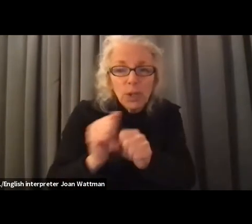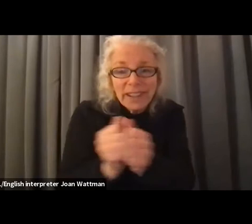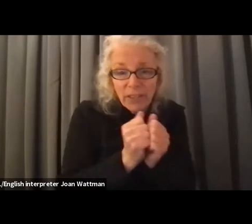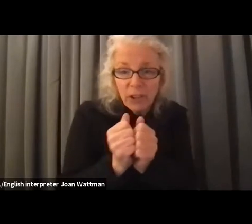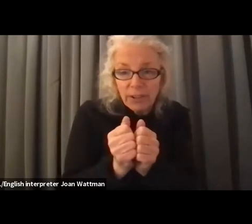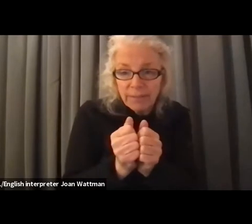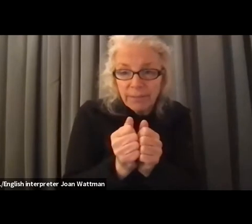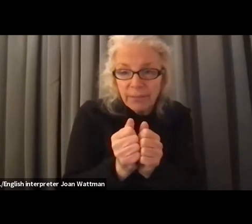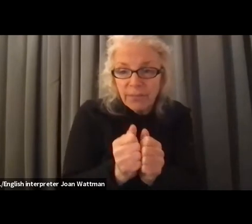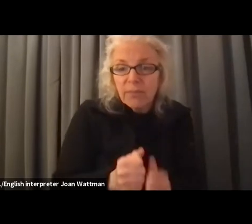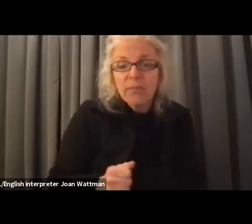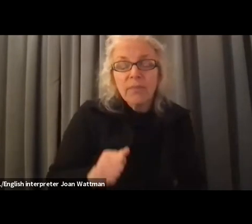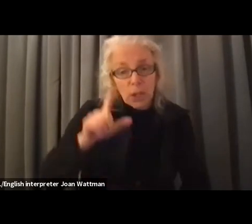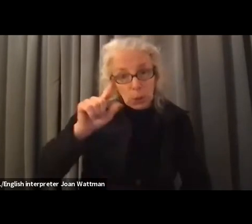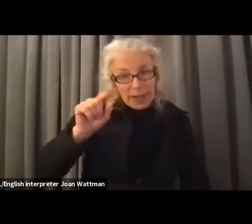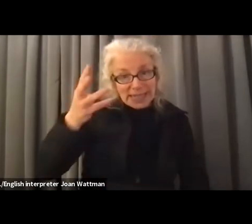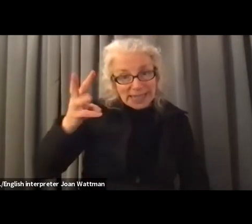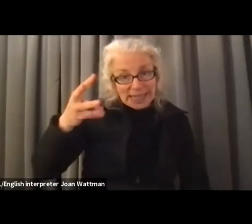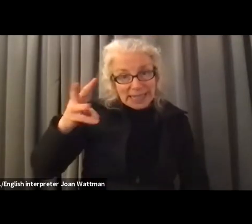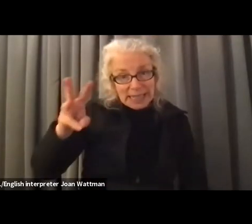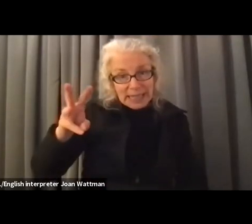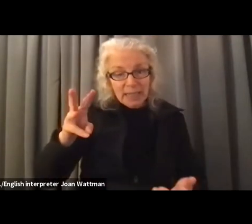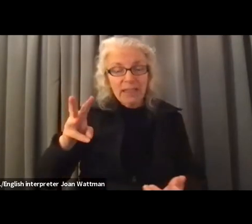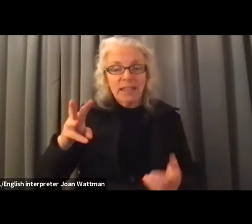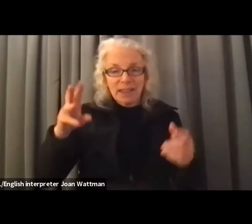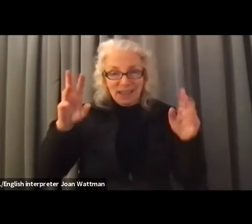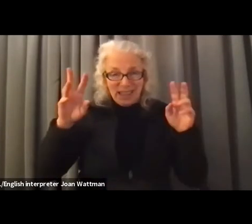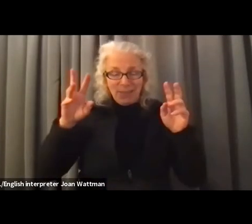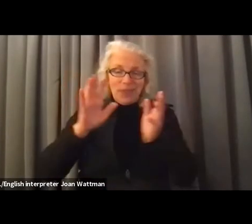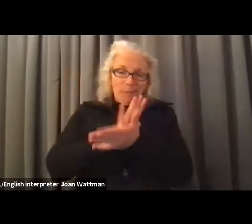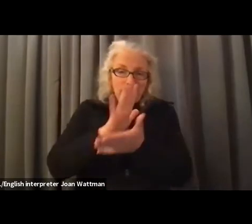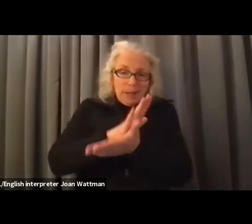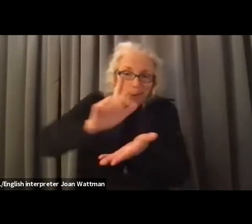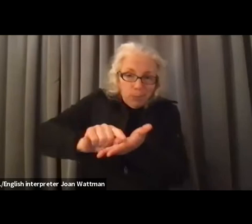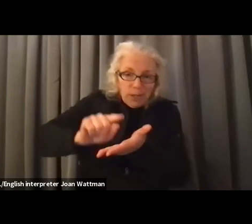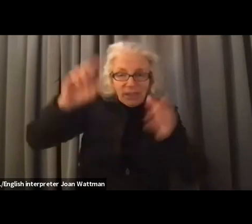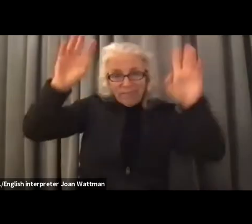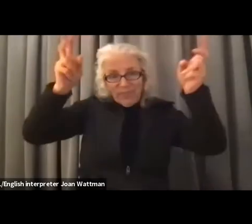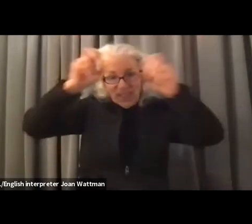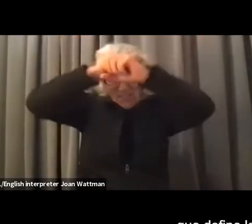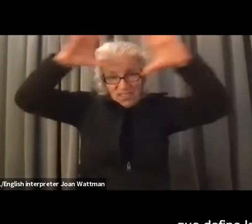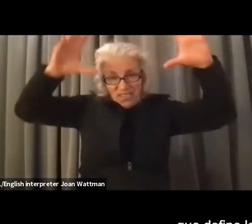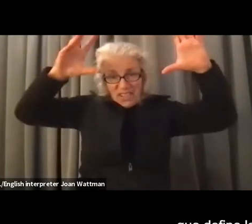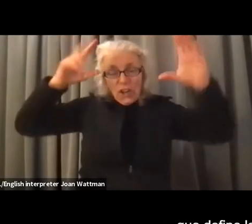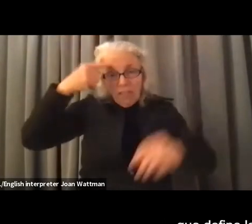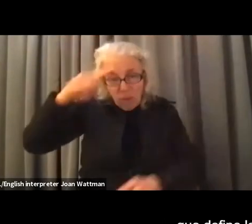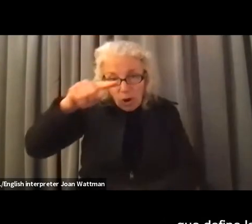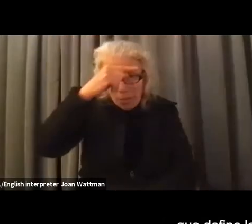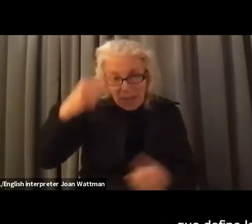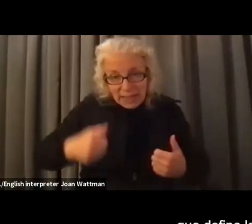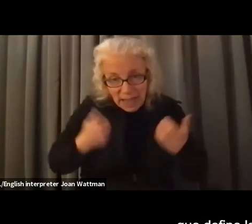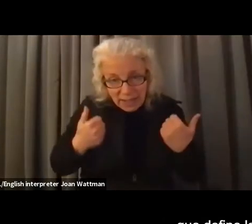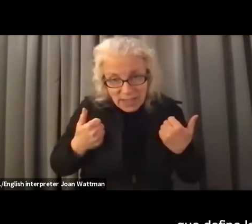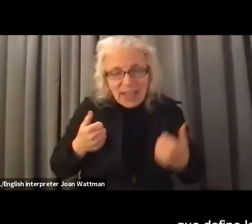In the 2016 document, The Vision for Black Lives, it was a vast progressive document that defined